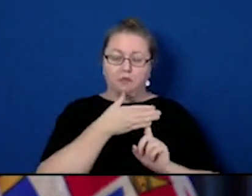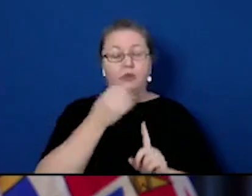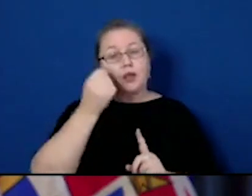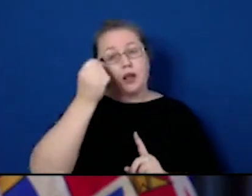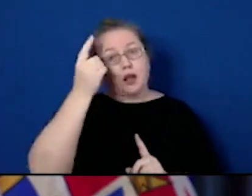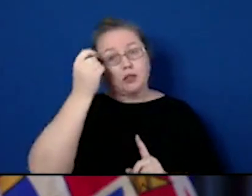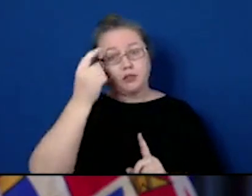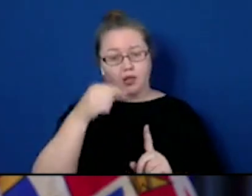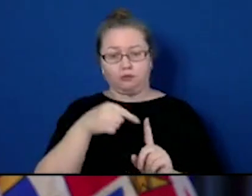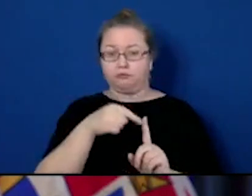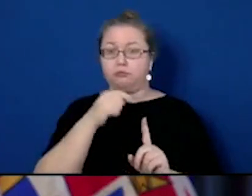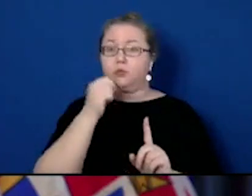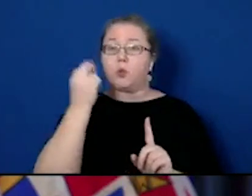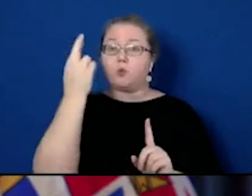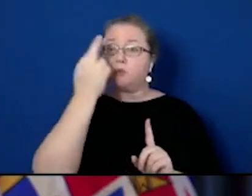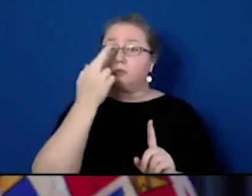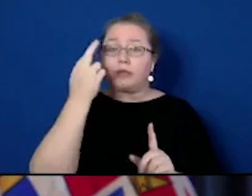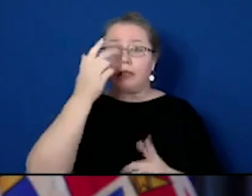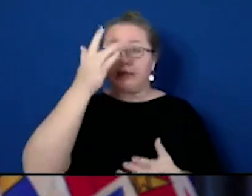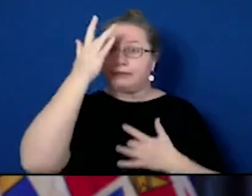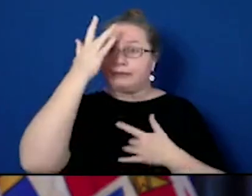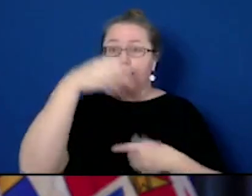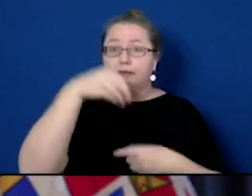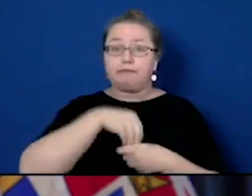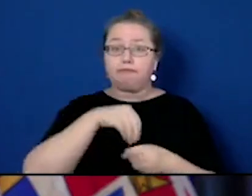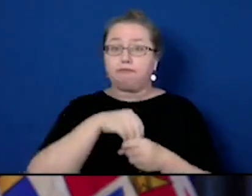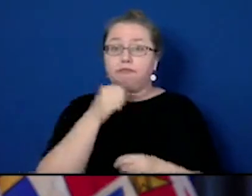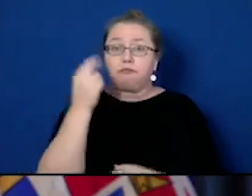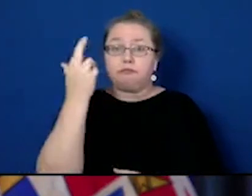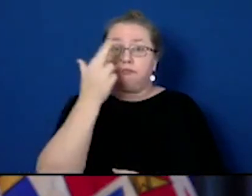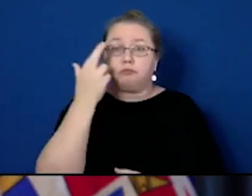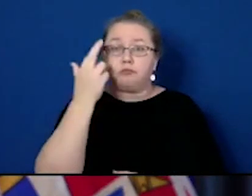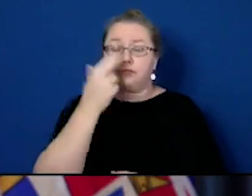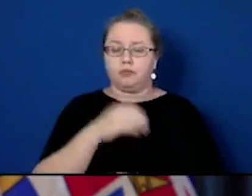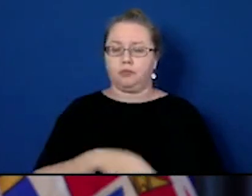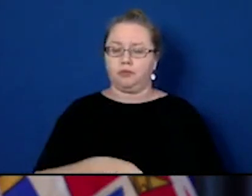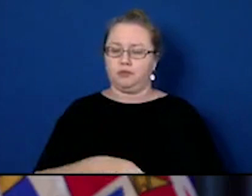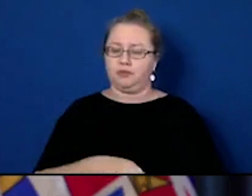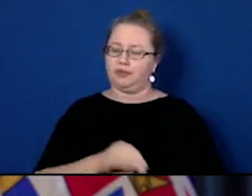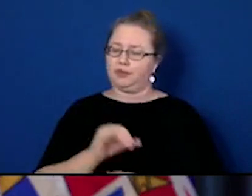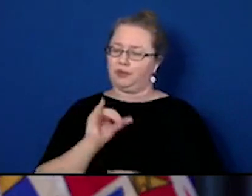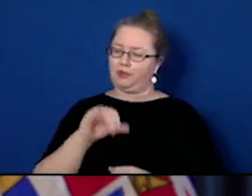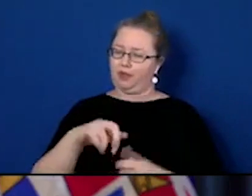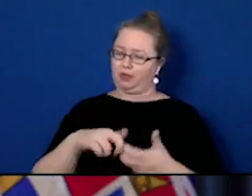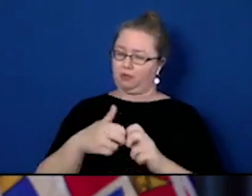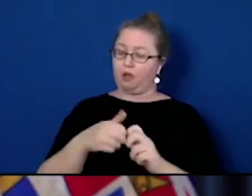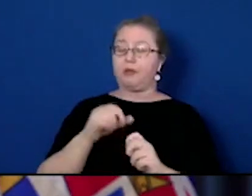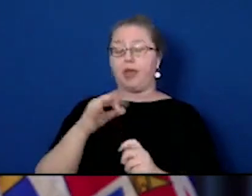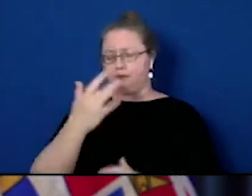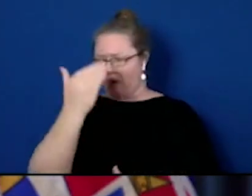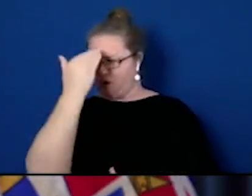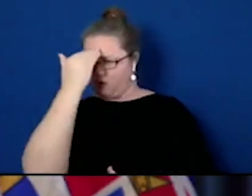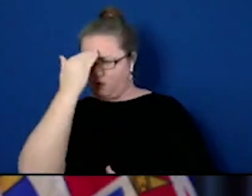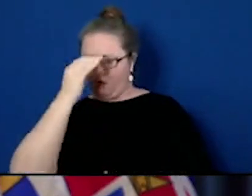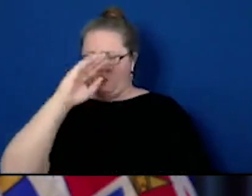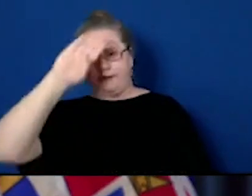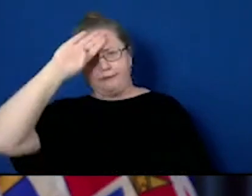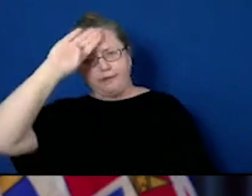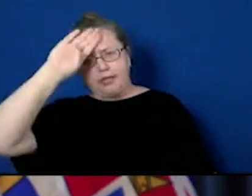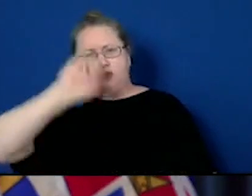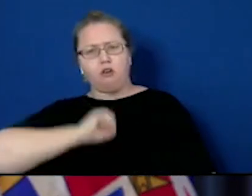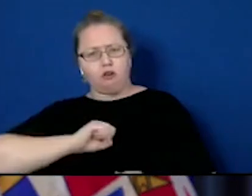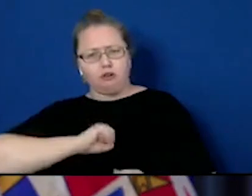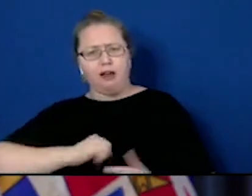can transmit this virus before they realize they're sick. So that's where we get into that challenging period where we want to make